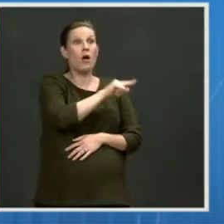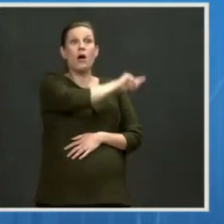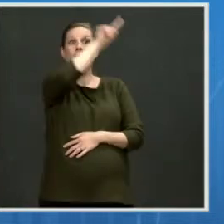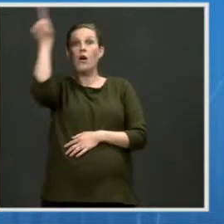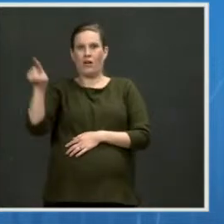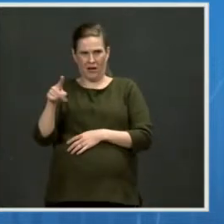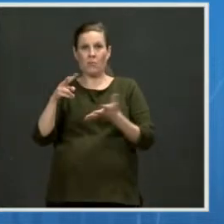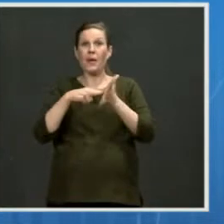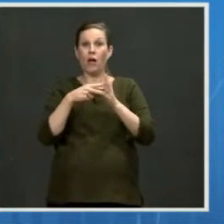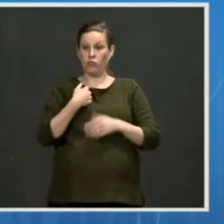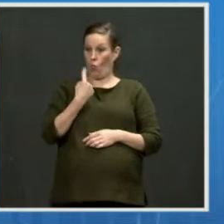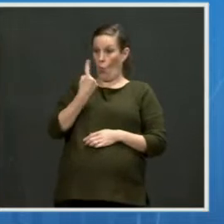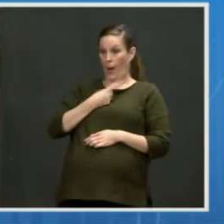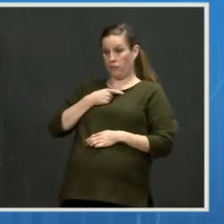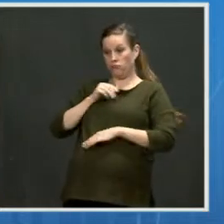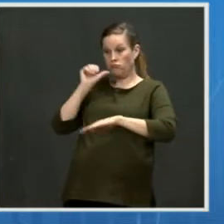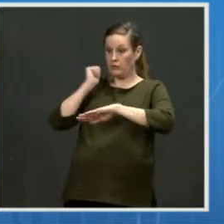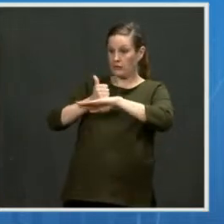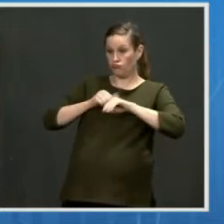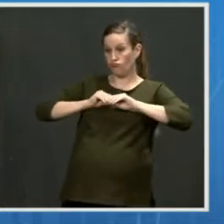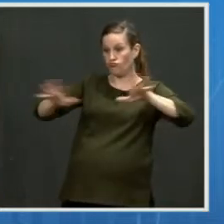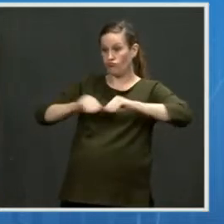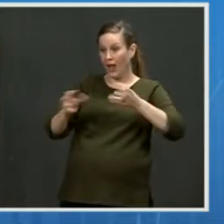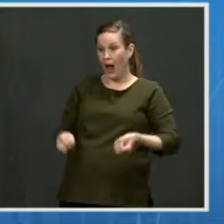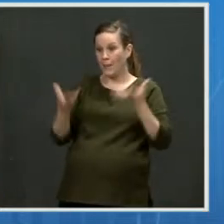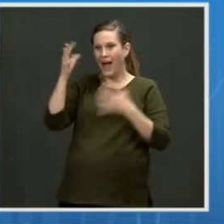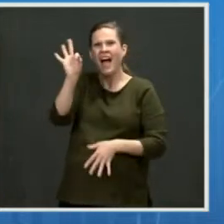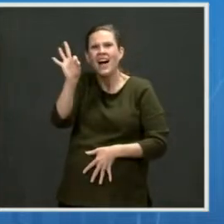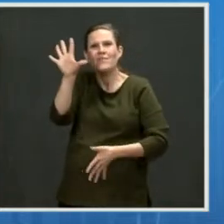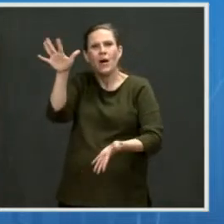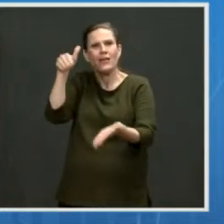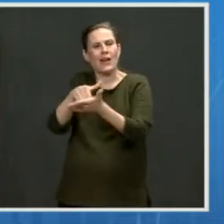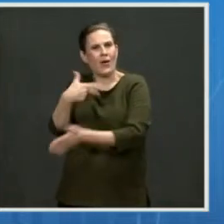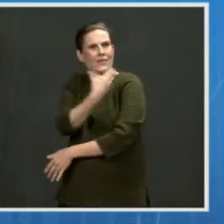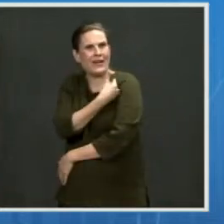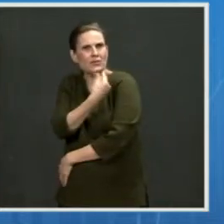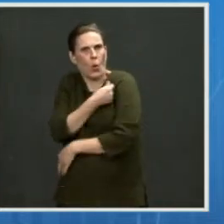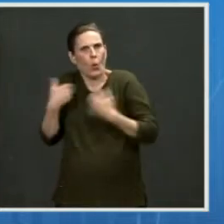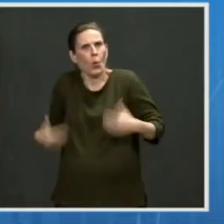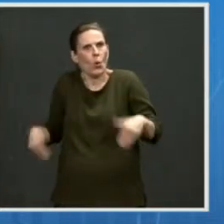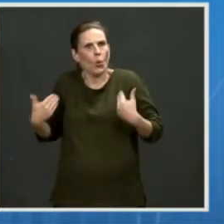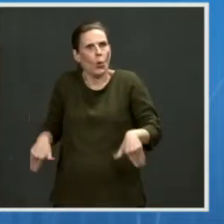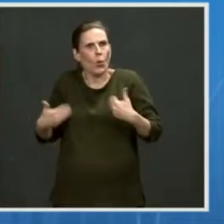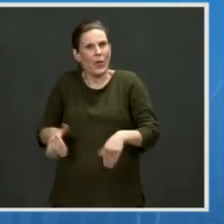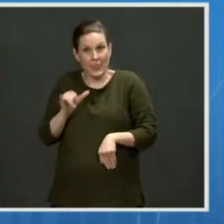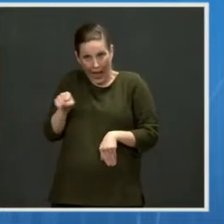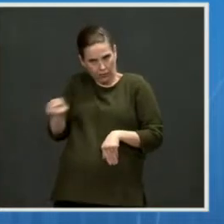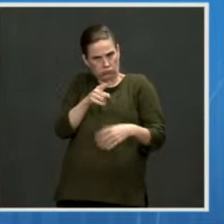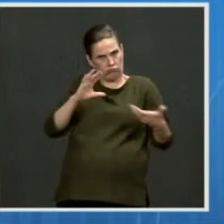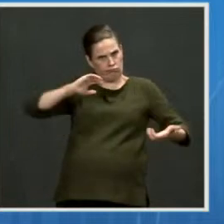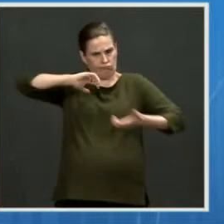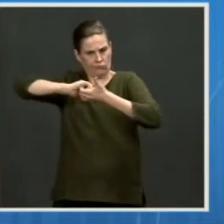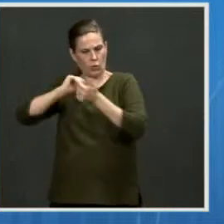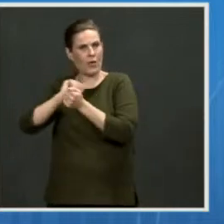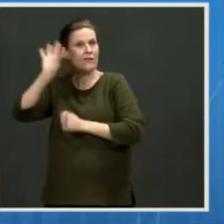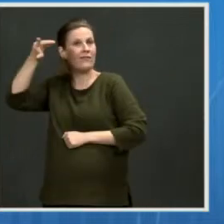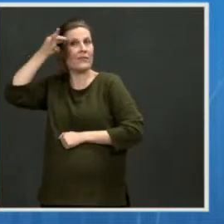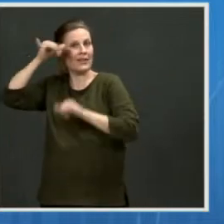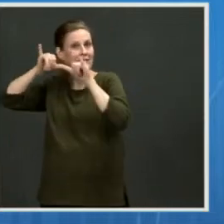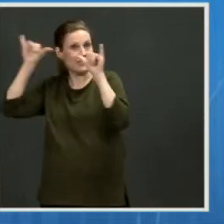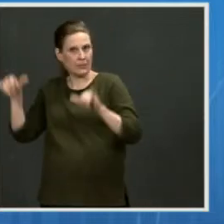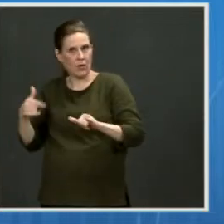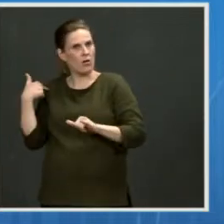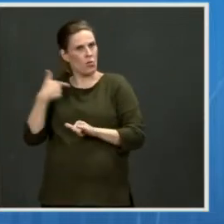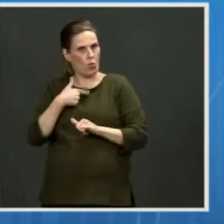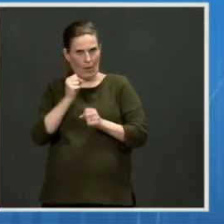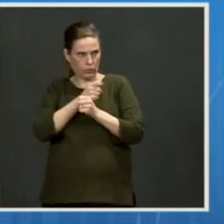run by the federal government in close partnership with state and local officials, and they're part of our work to equitably distribute vaccines and reach communities